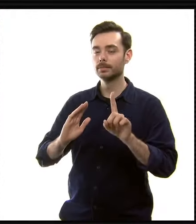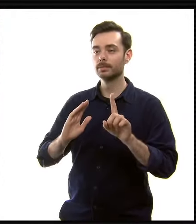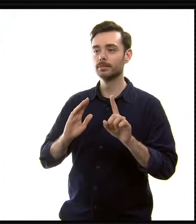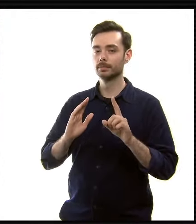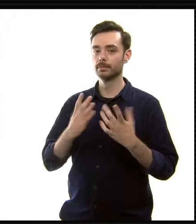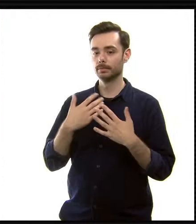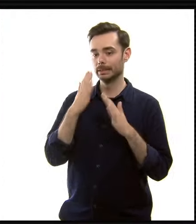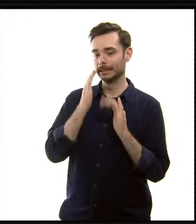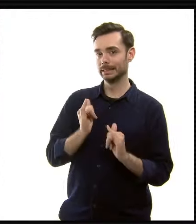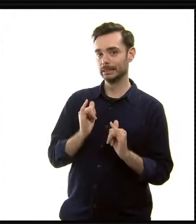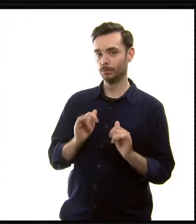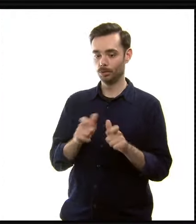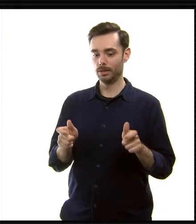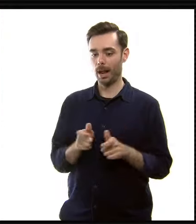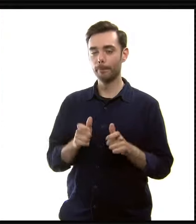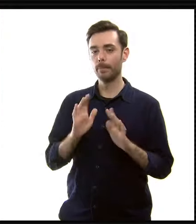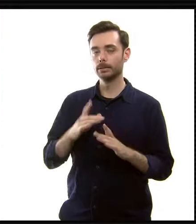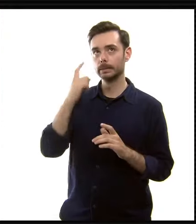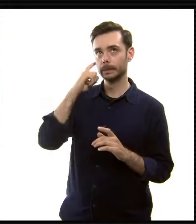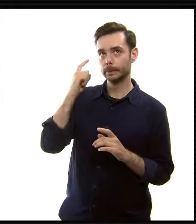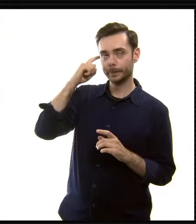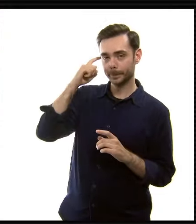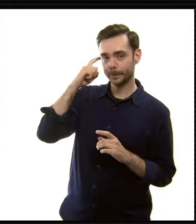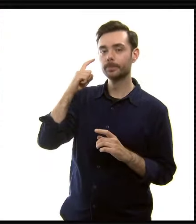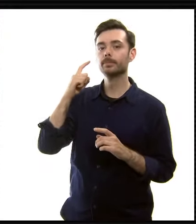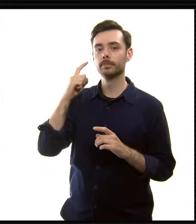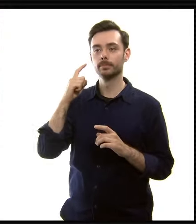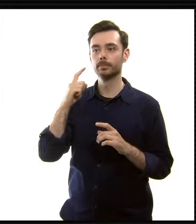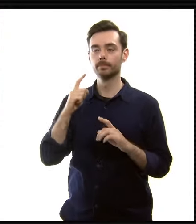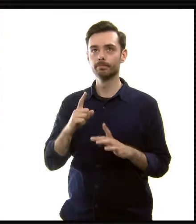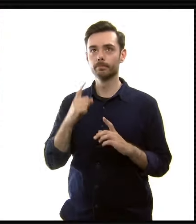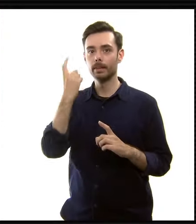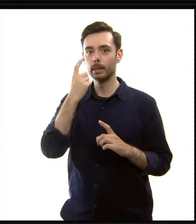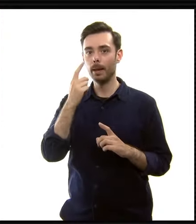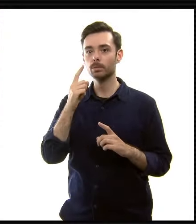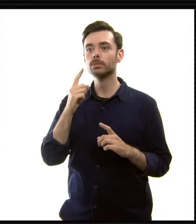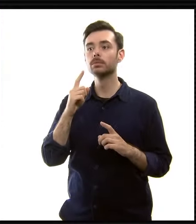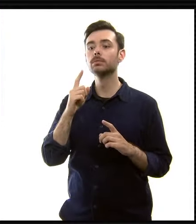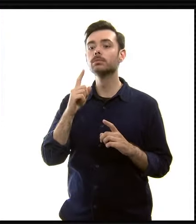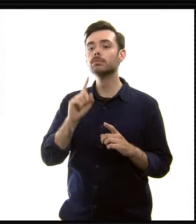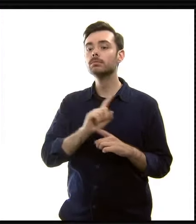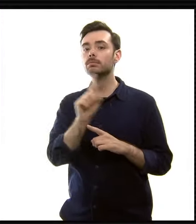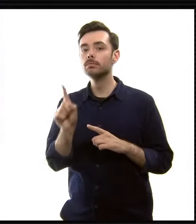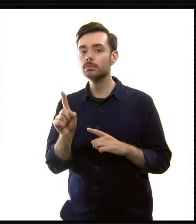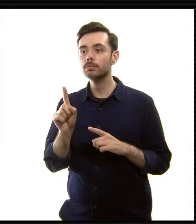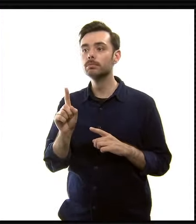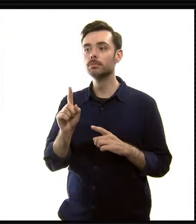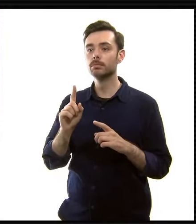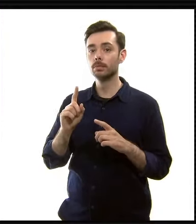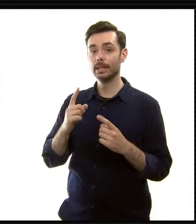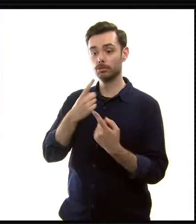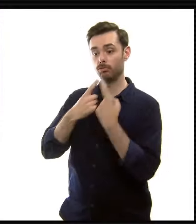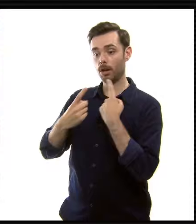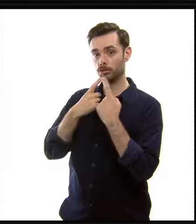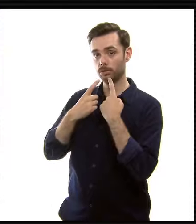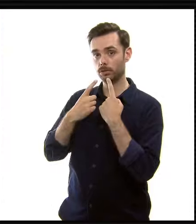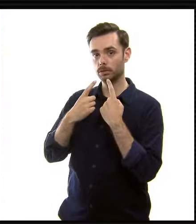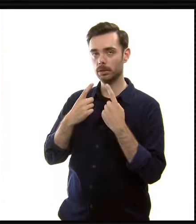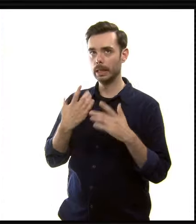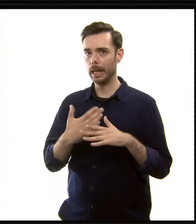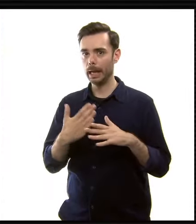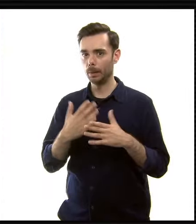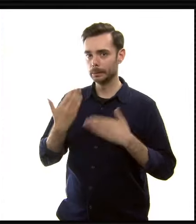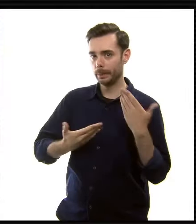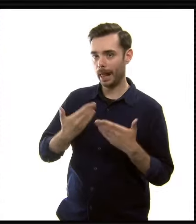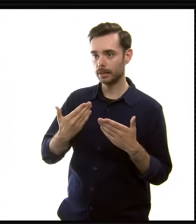prototypes. For example, how will the building process work when the model is translated to building instructions? How stable is the final